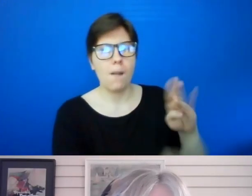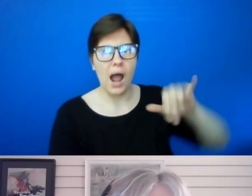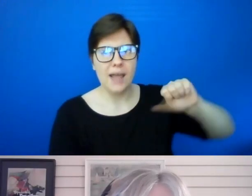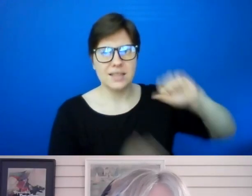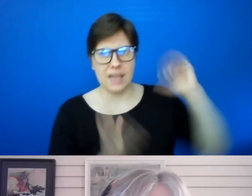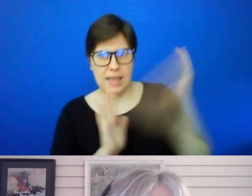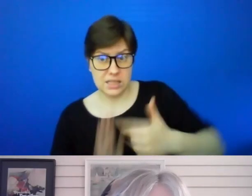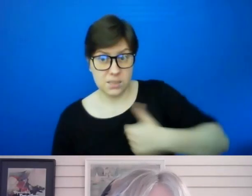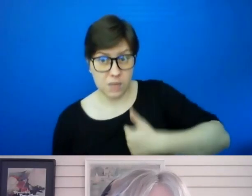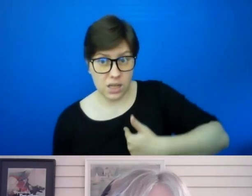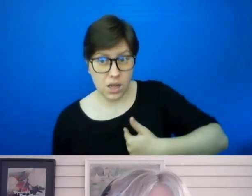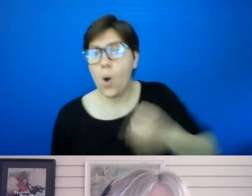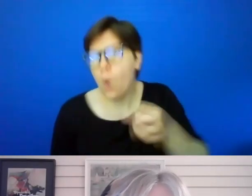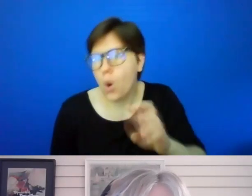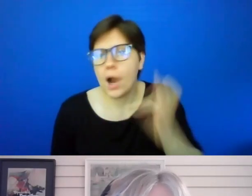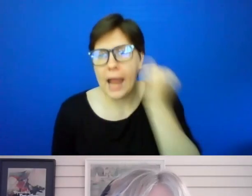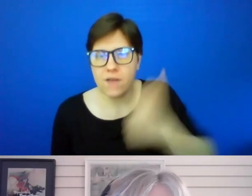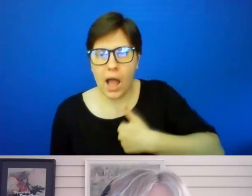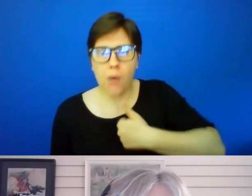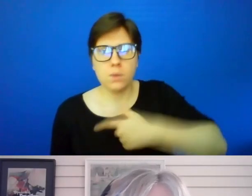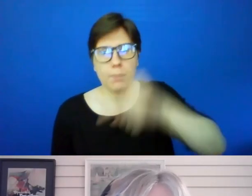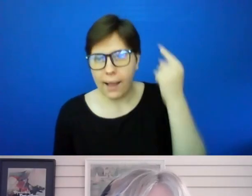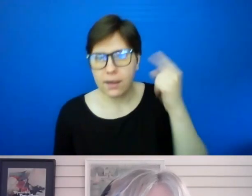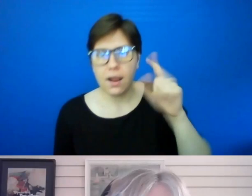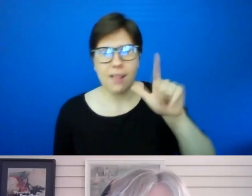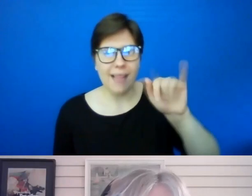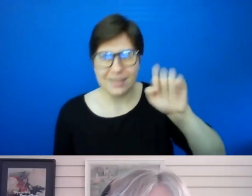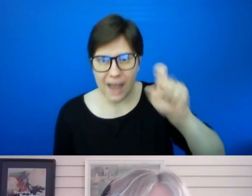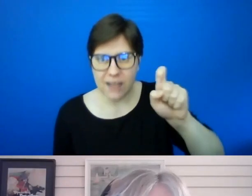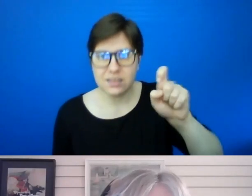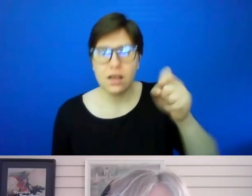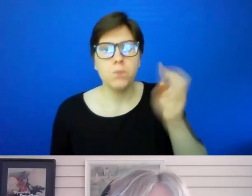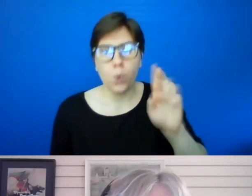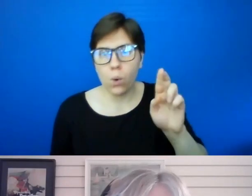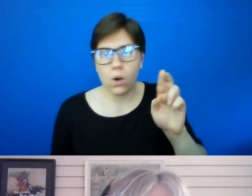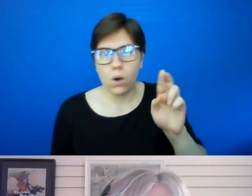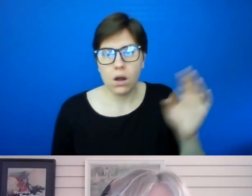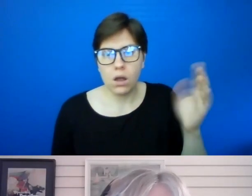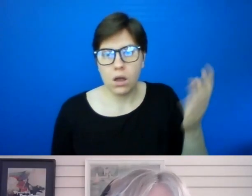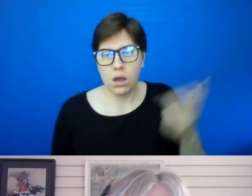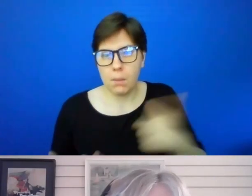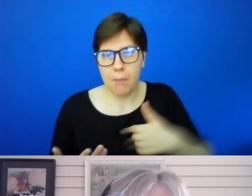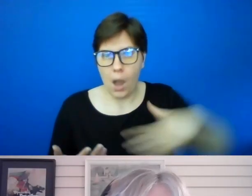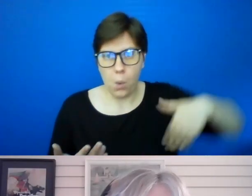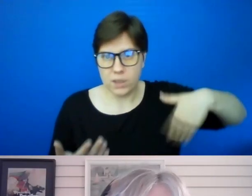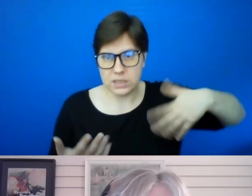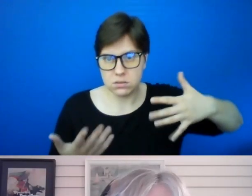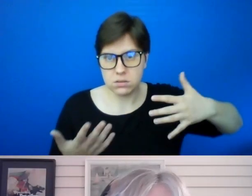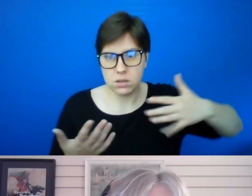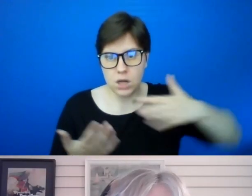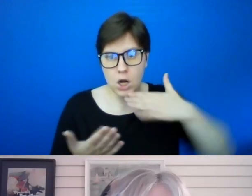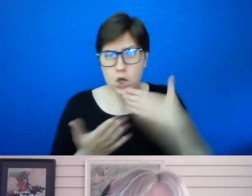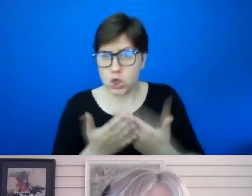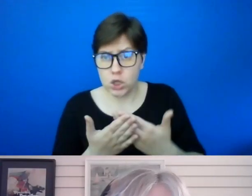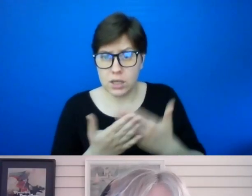I were Black or Latinx, or maybe because I wasn't such a good